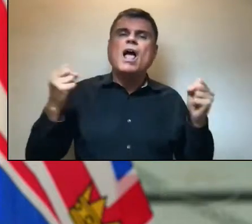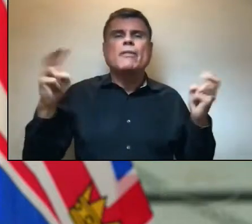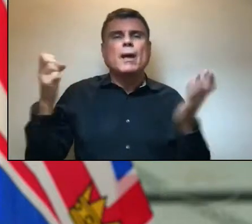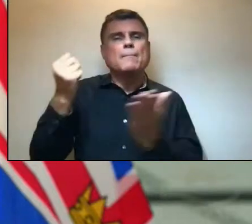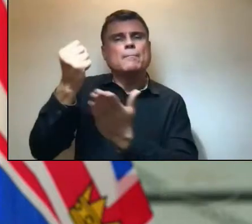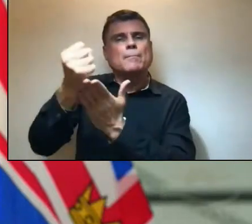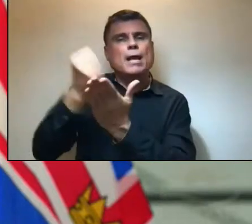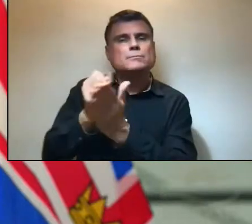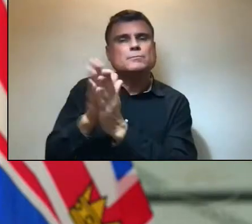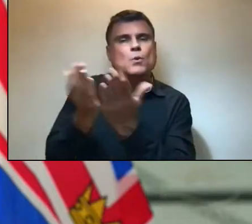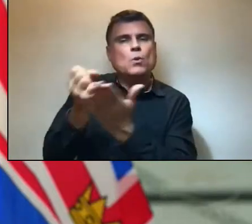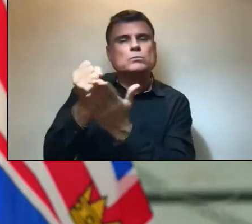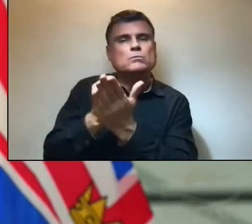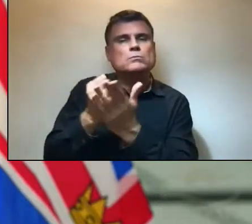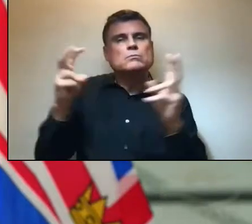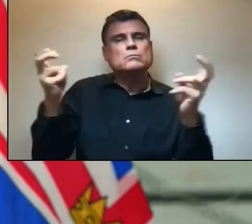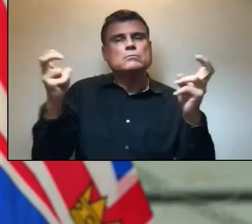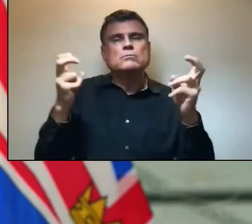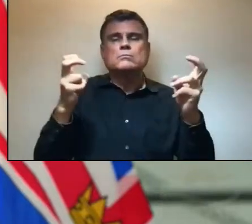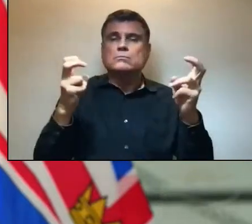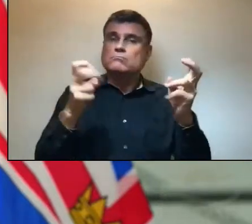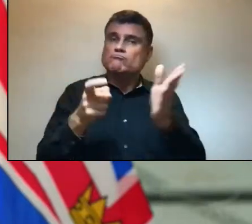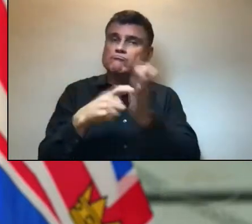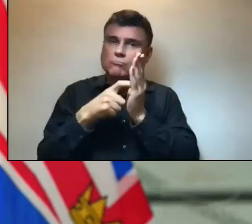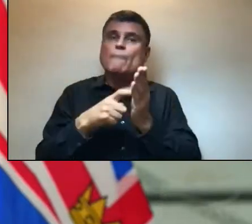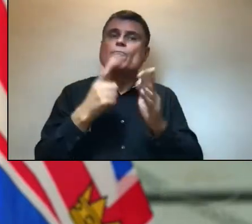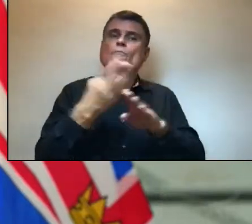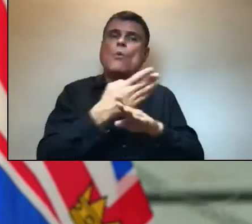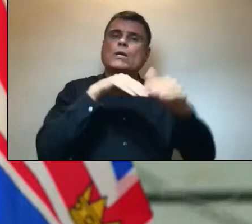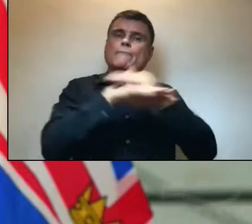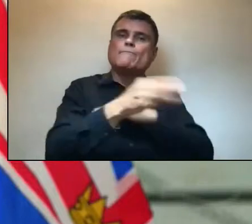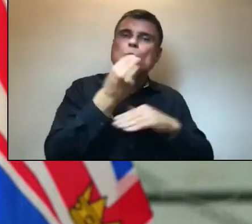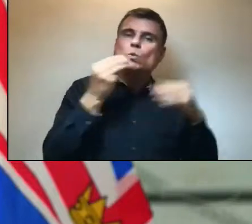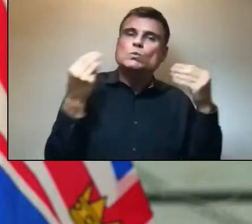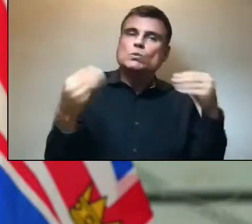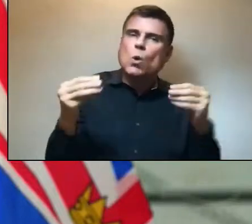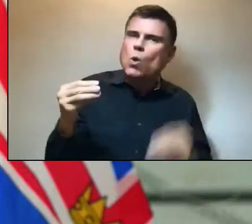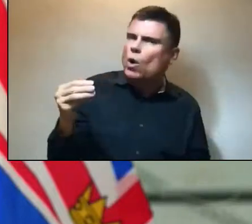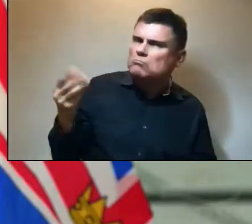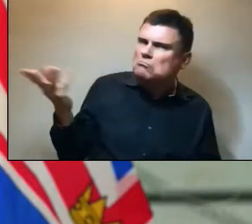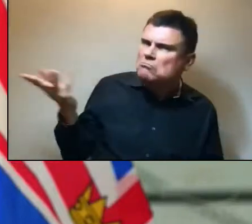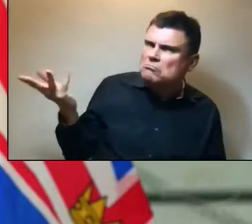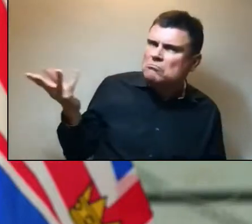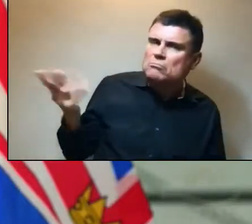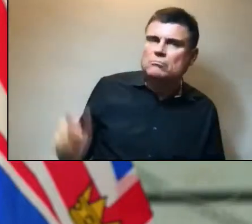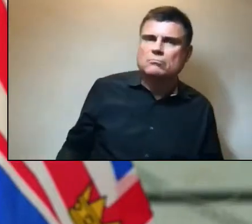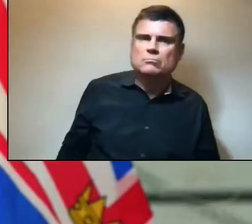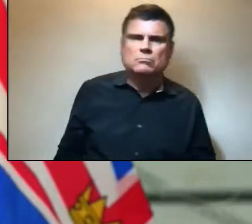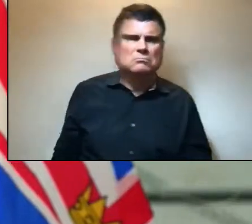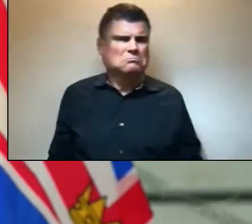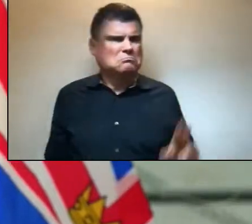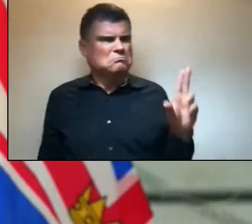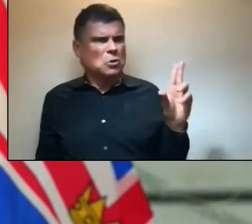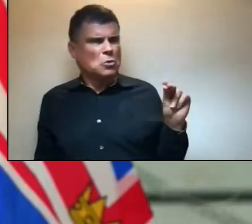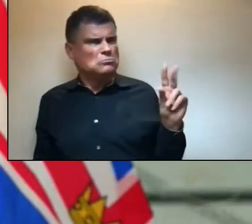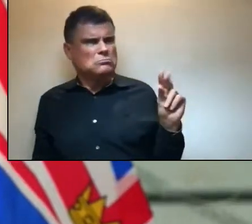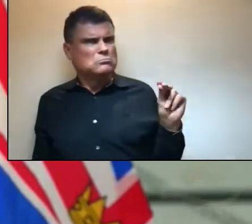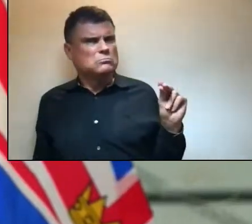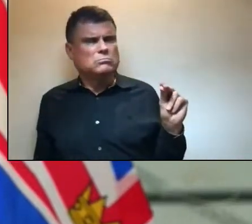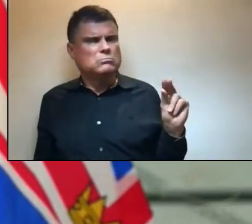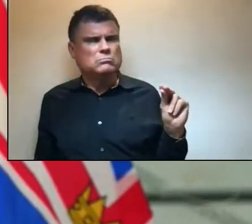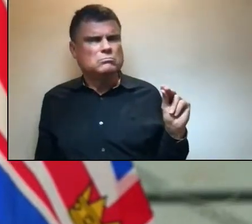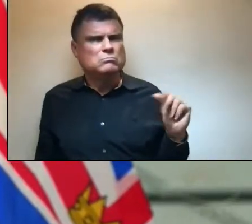British Columbia. No, our BC vaccine program was thoughtful, and